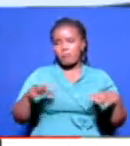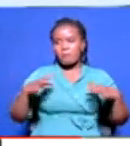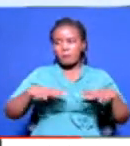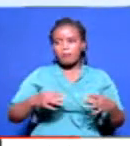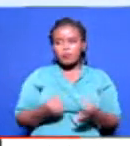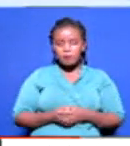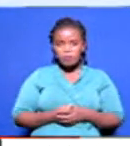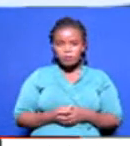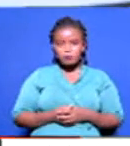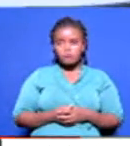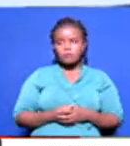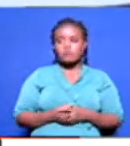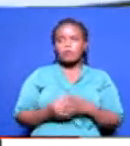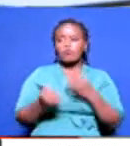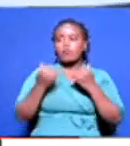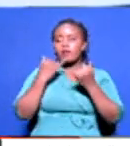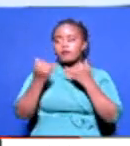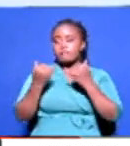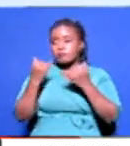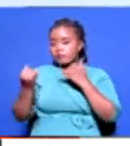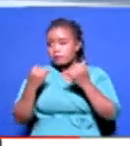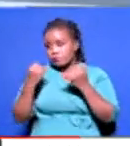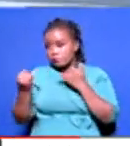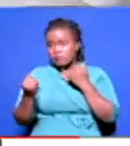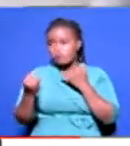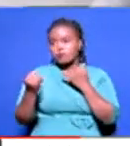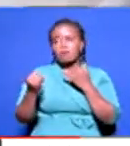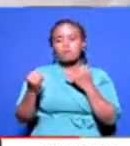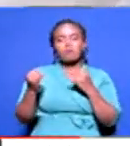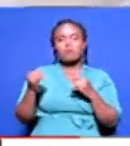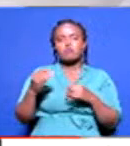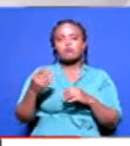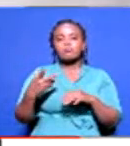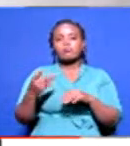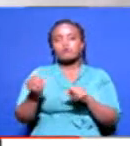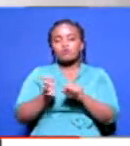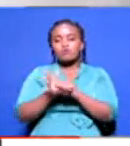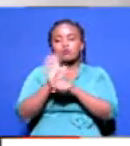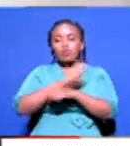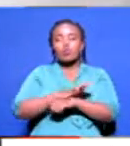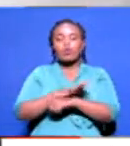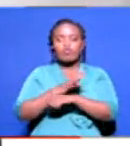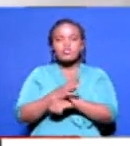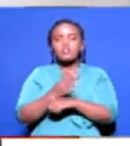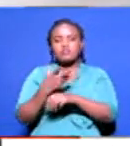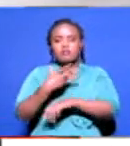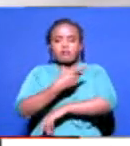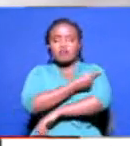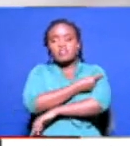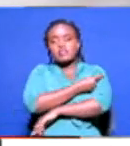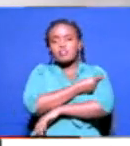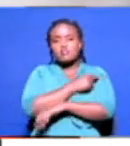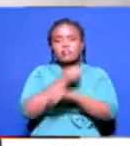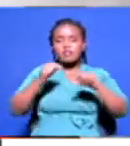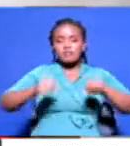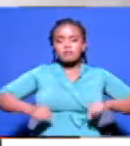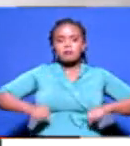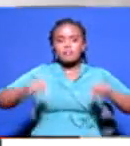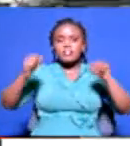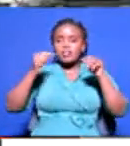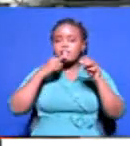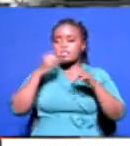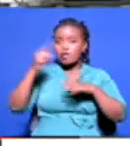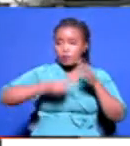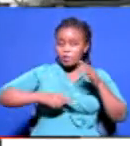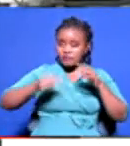In an interview with the Kenya Broadcasting Corporation, the COVID Vaccine Task Force Chair, Dr. Willis Ahwale, said a multi-institutional research is